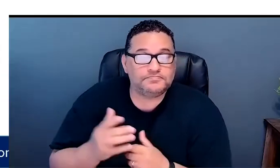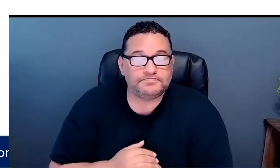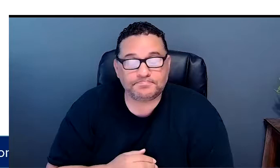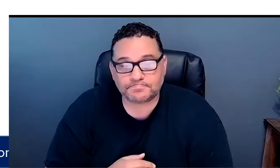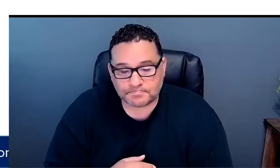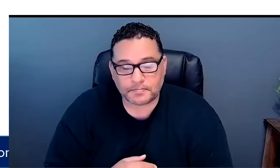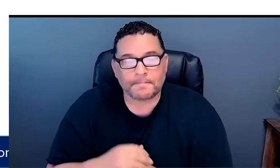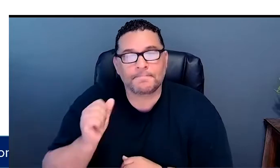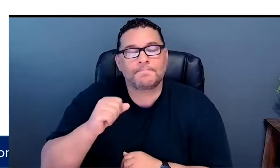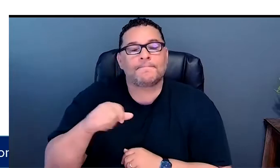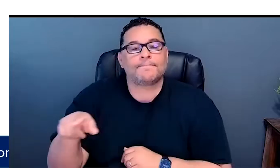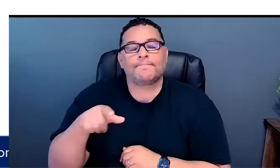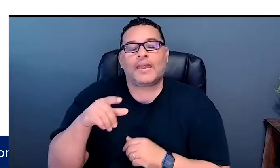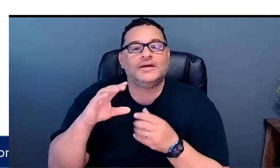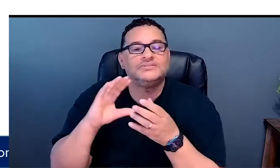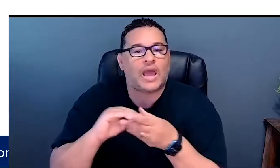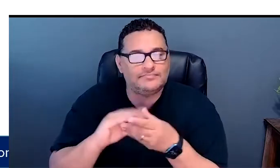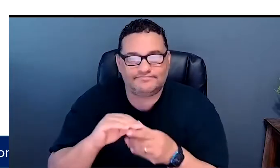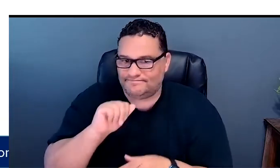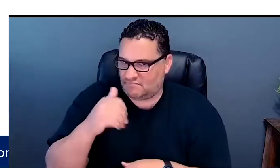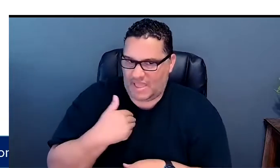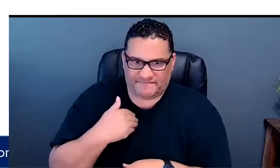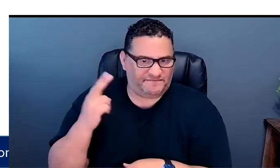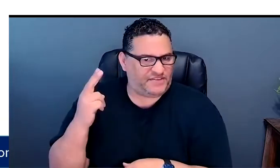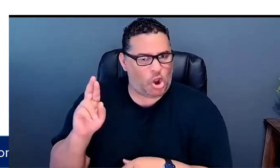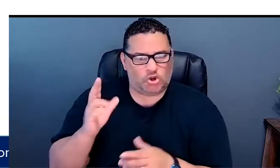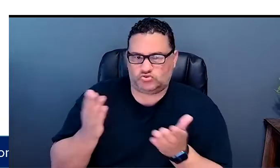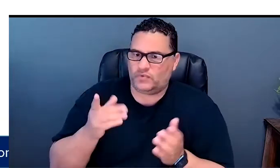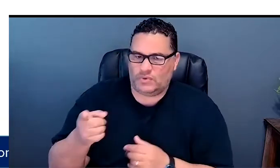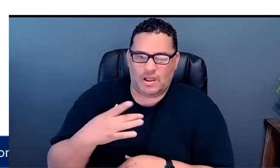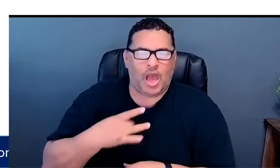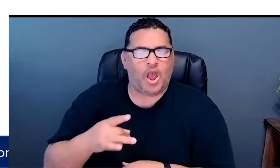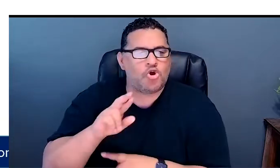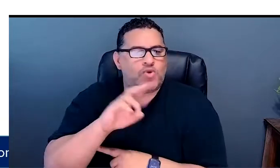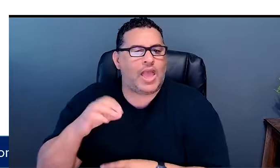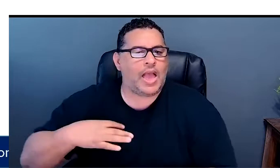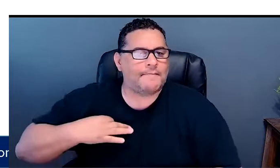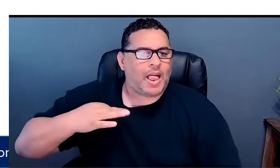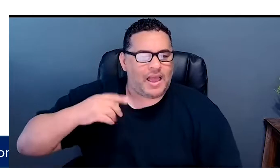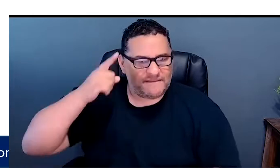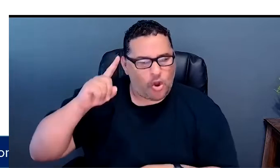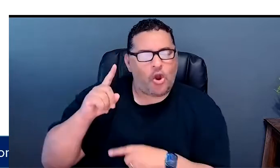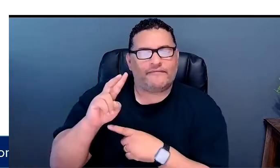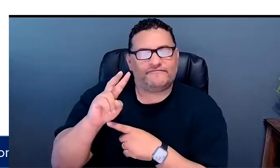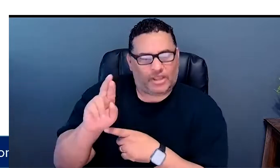Yes, Betty. Miriam is saying she does not have VR services and she would like to reapply for vocational